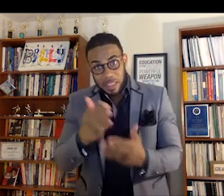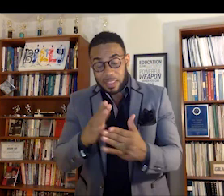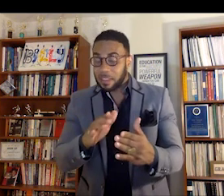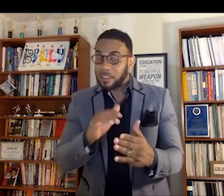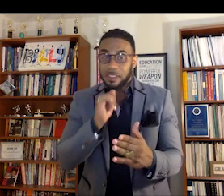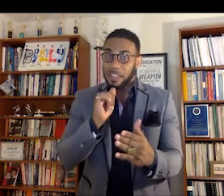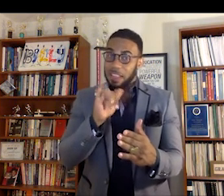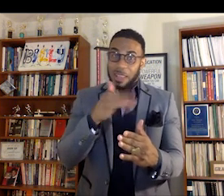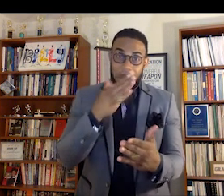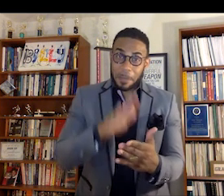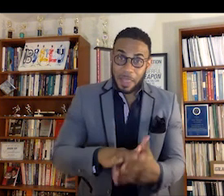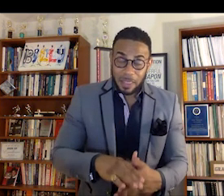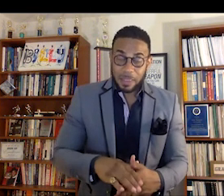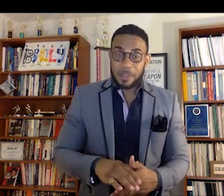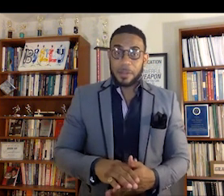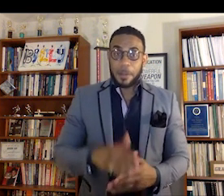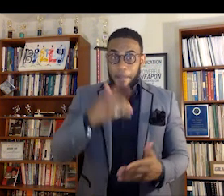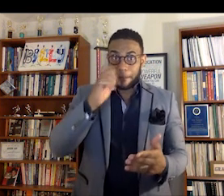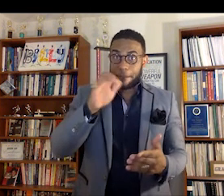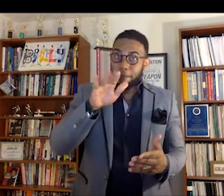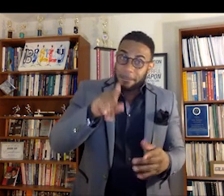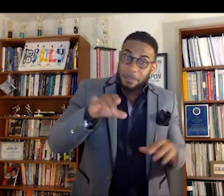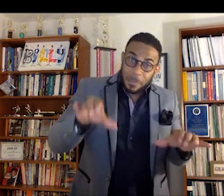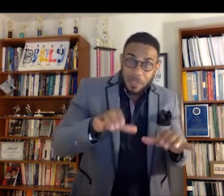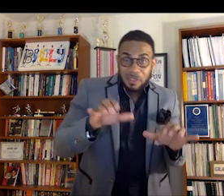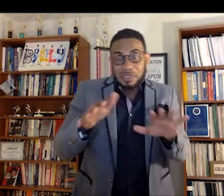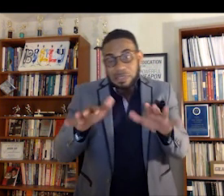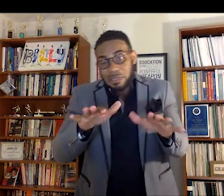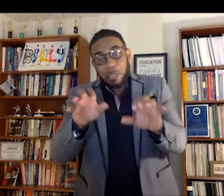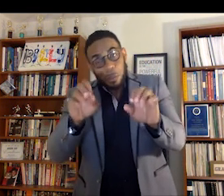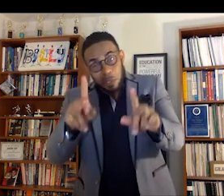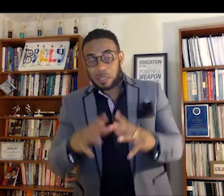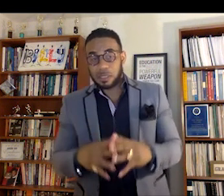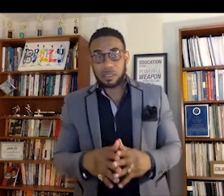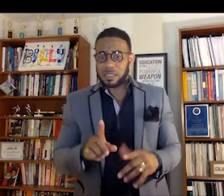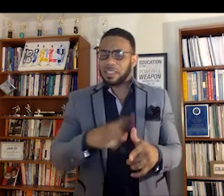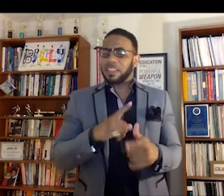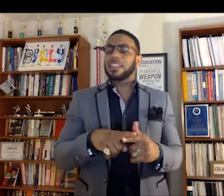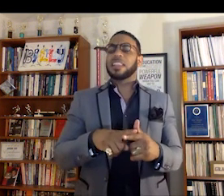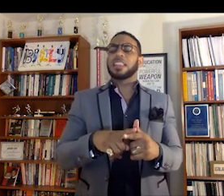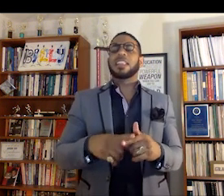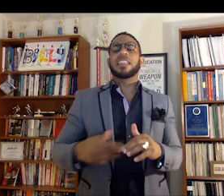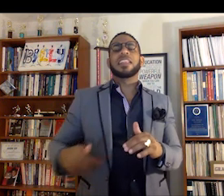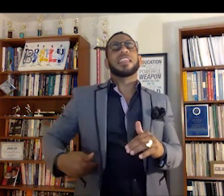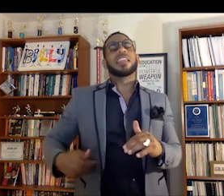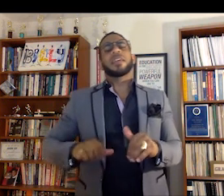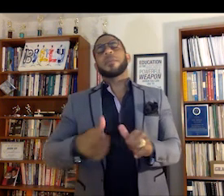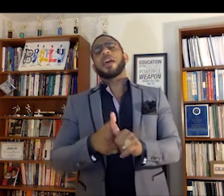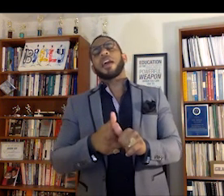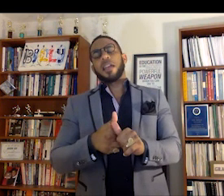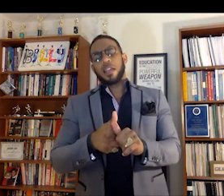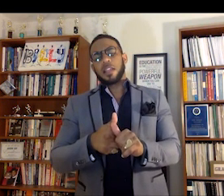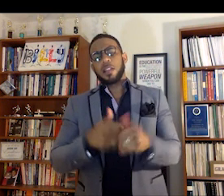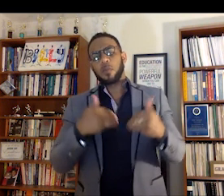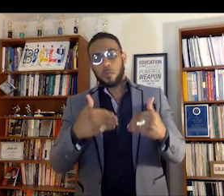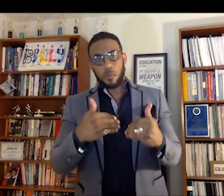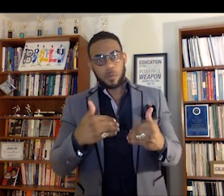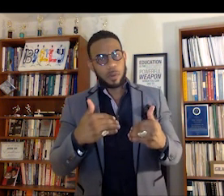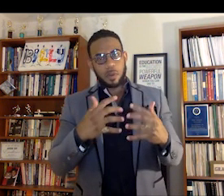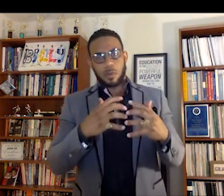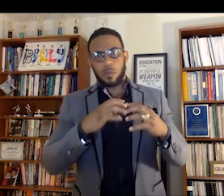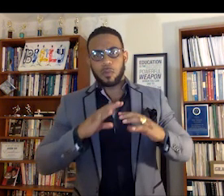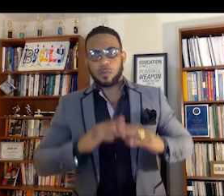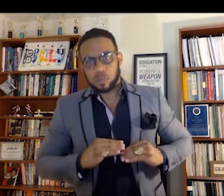aren't that bad because you're doing okay, then the impetus behind the movement, where is it coming from?